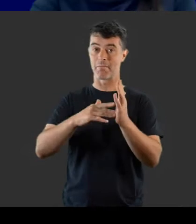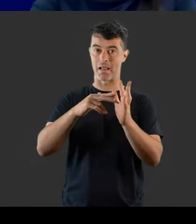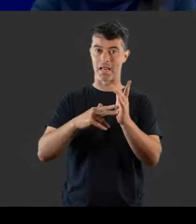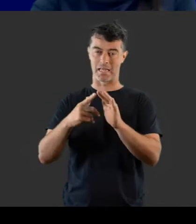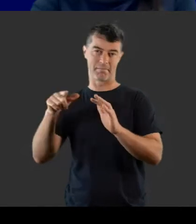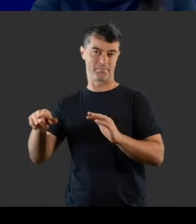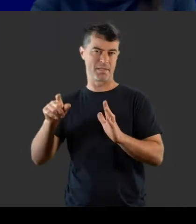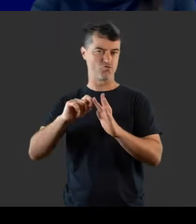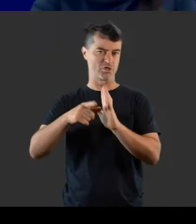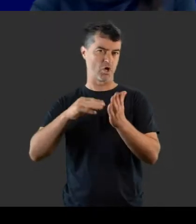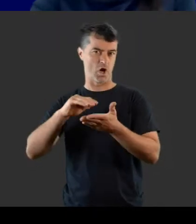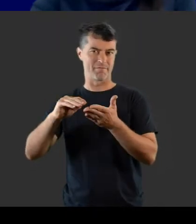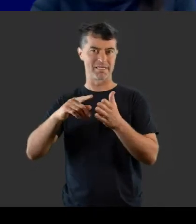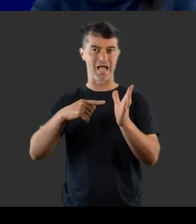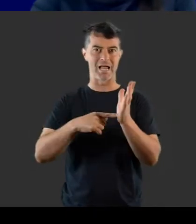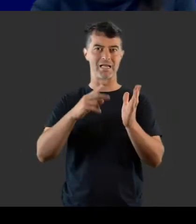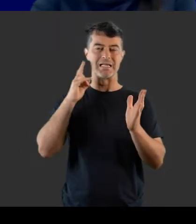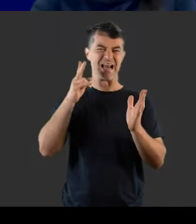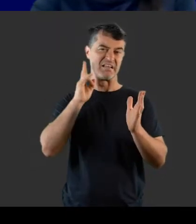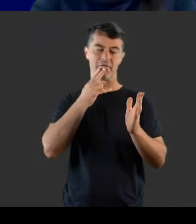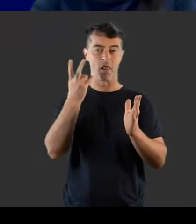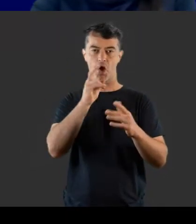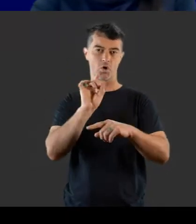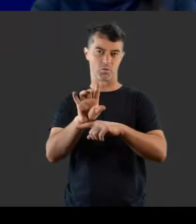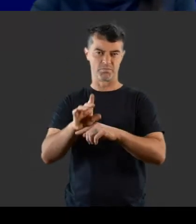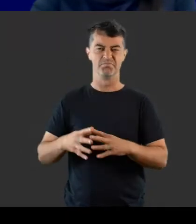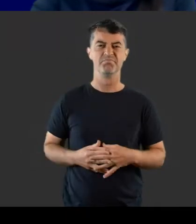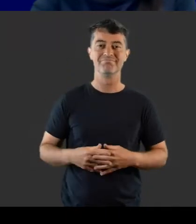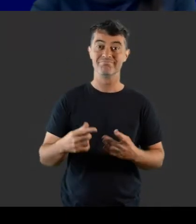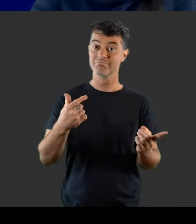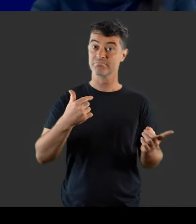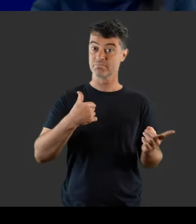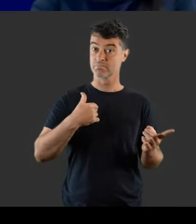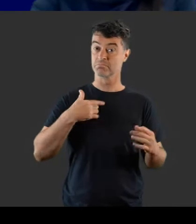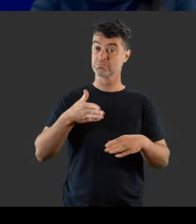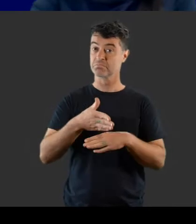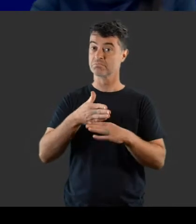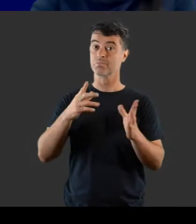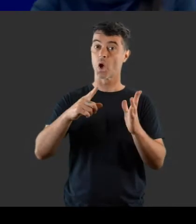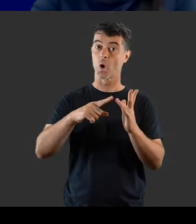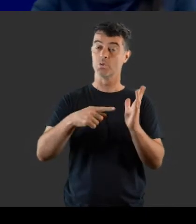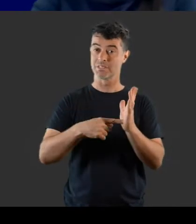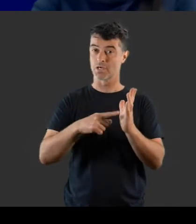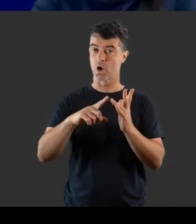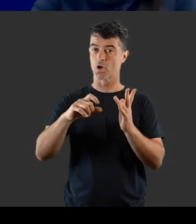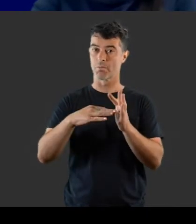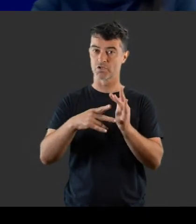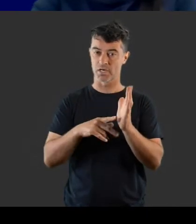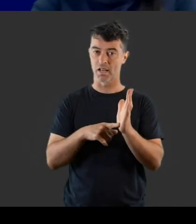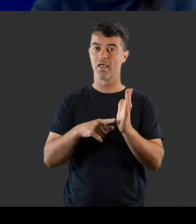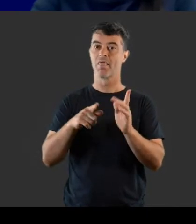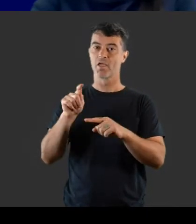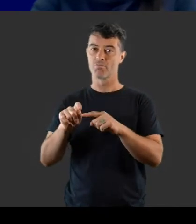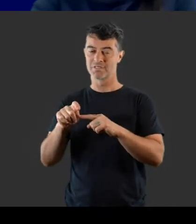and Melanie Robertson, project officers and deafblind consultants. I am a practicing occupational